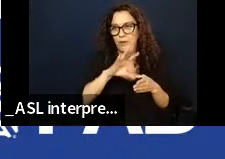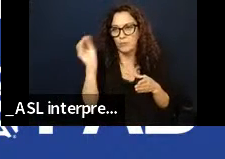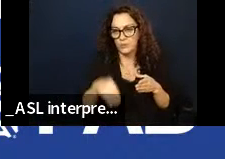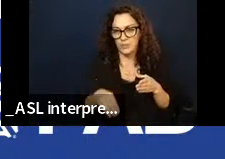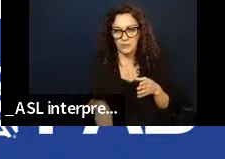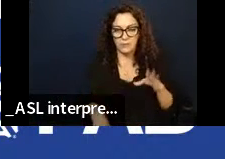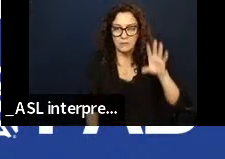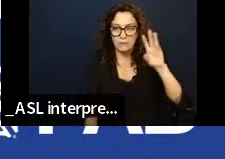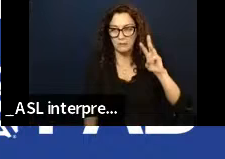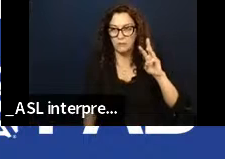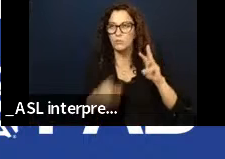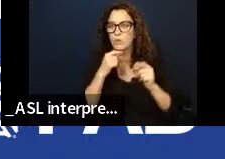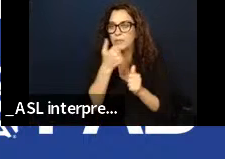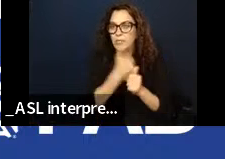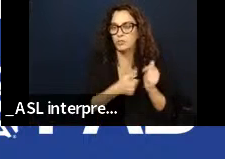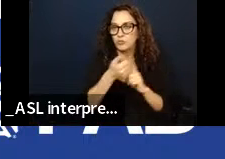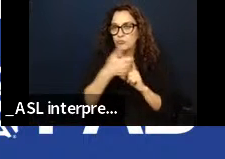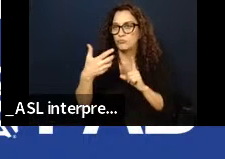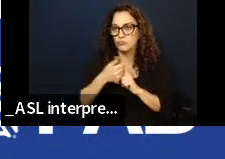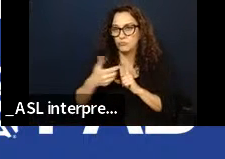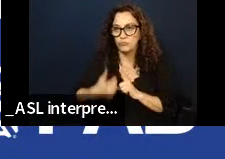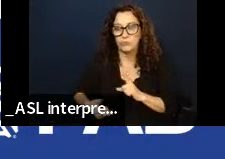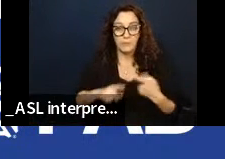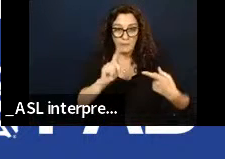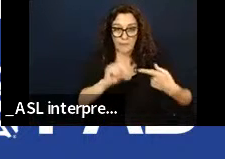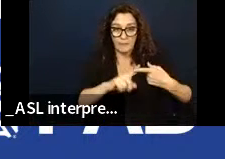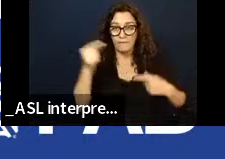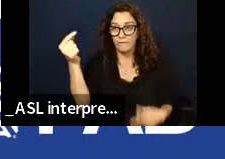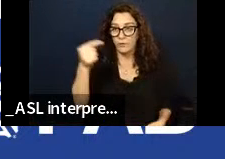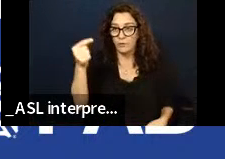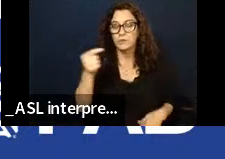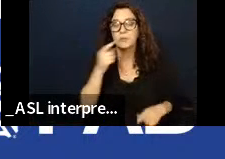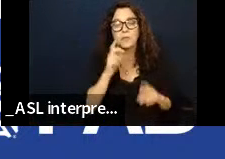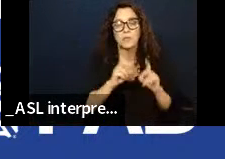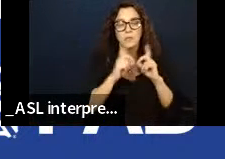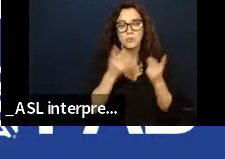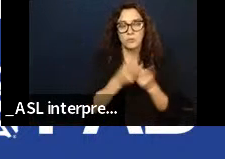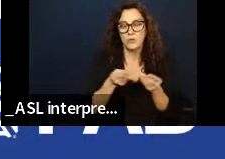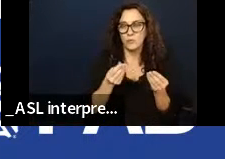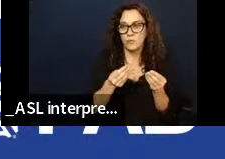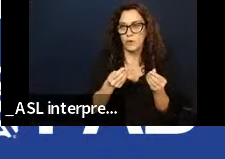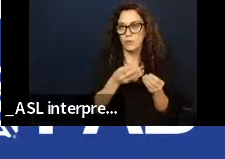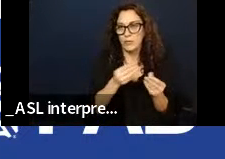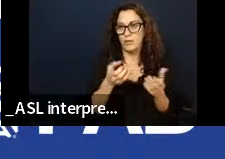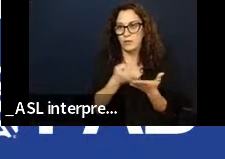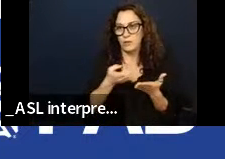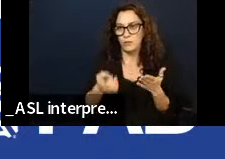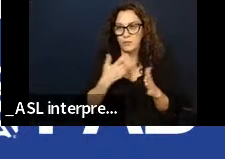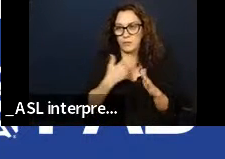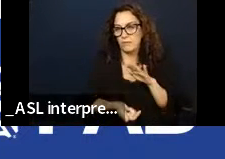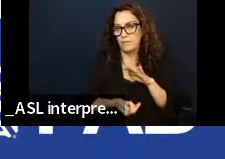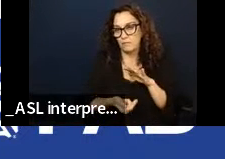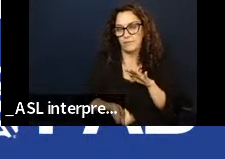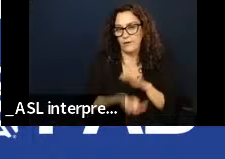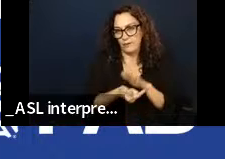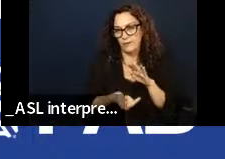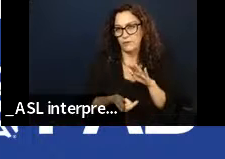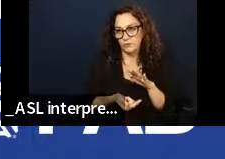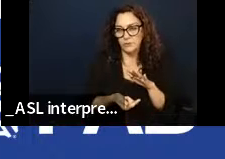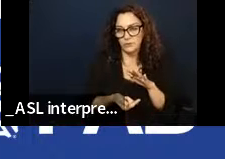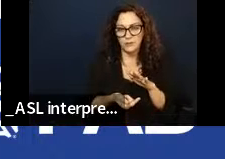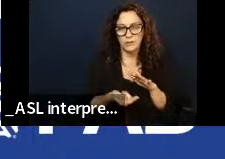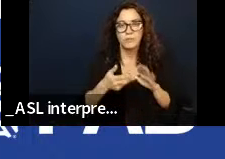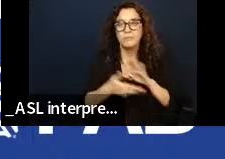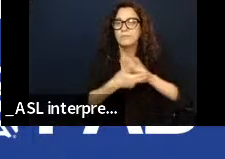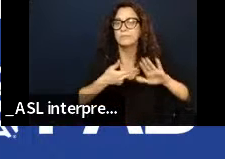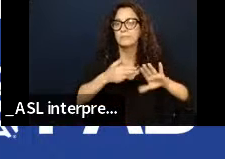one. The first most common misconduct we see is department property and equipment violations, which is a class 1. I'd like to go ahead and